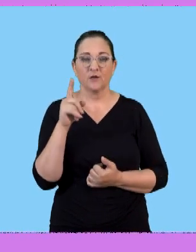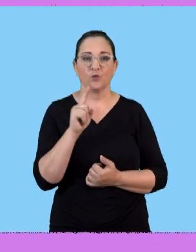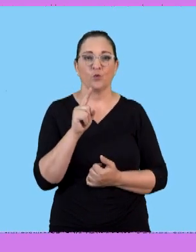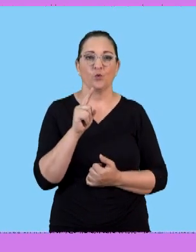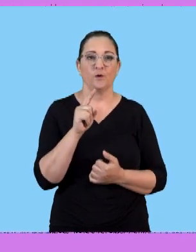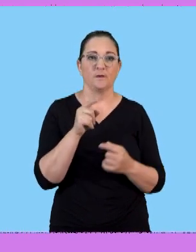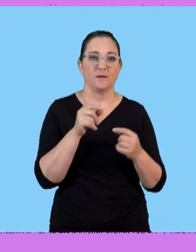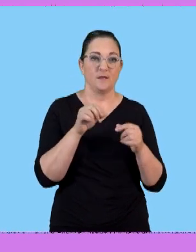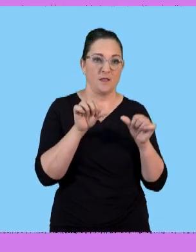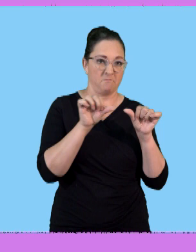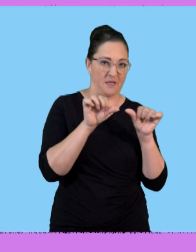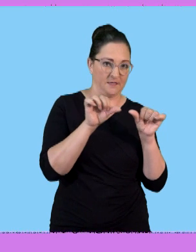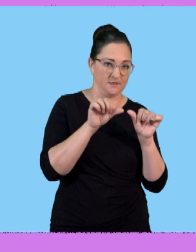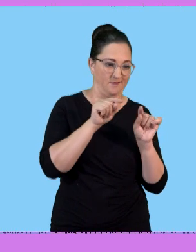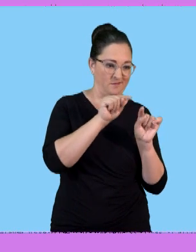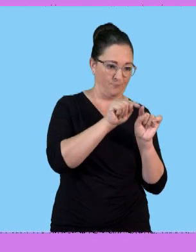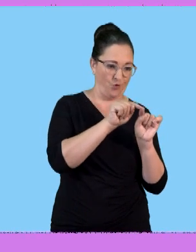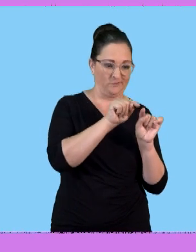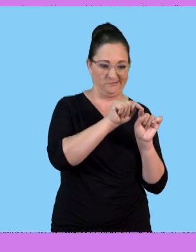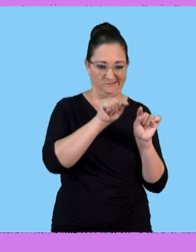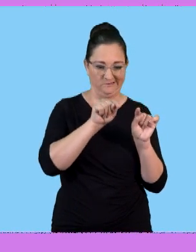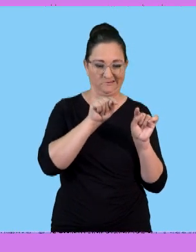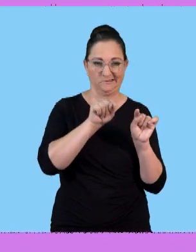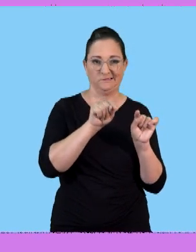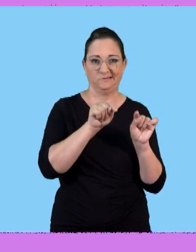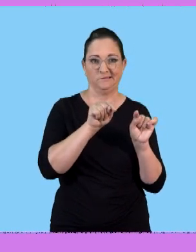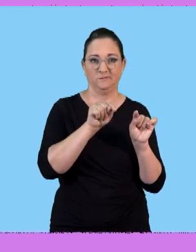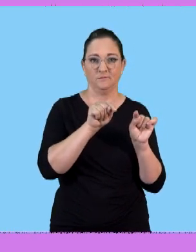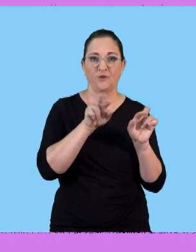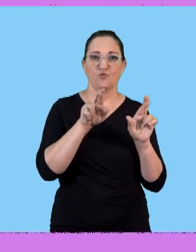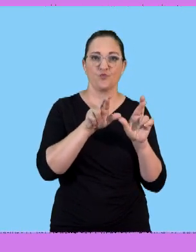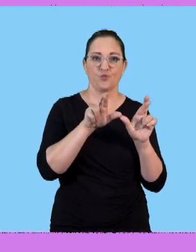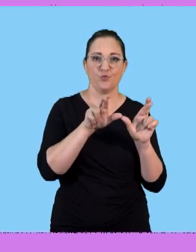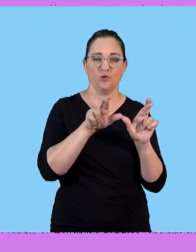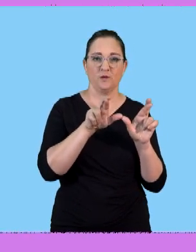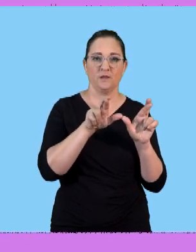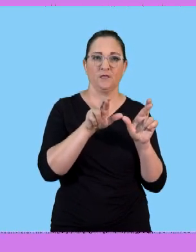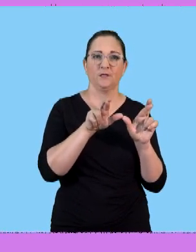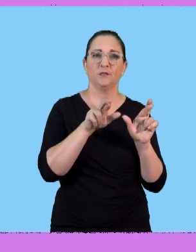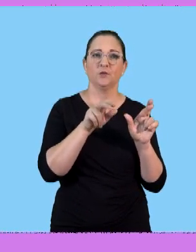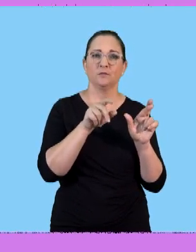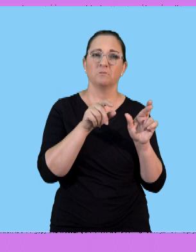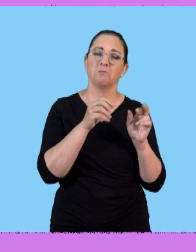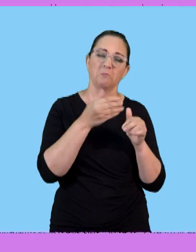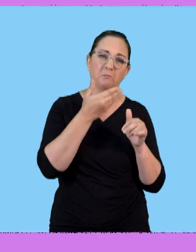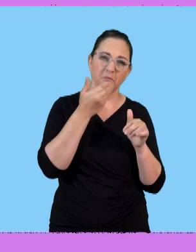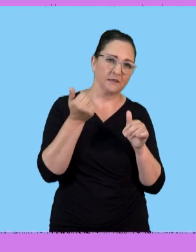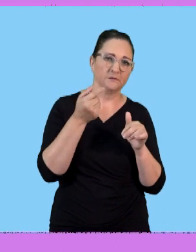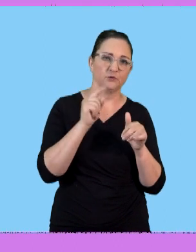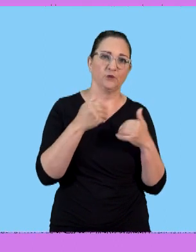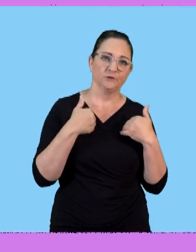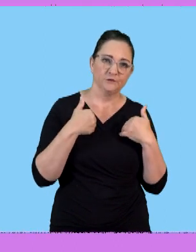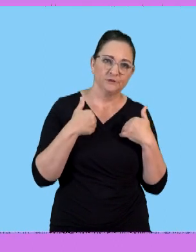to measure from this point to that point, right? And best practice always is